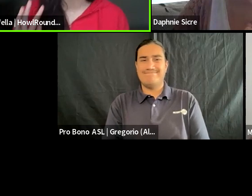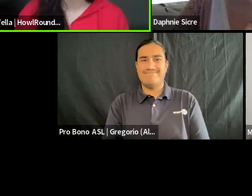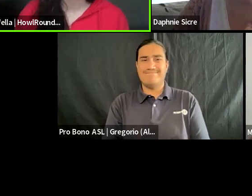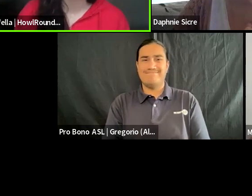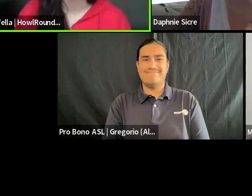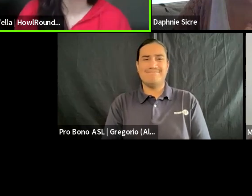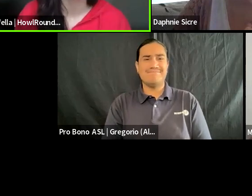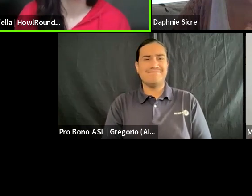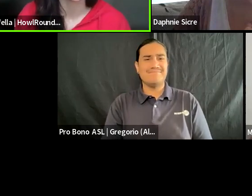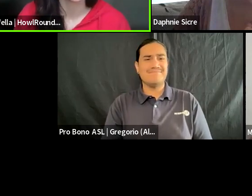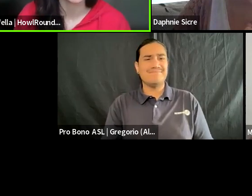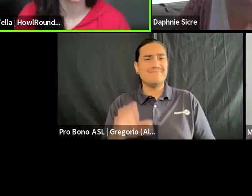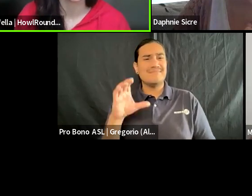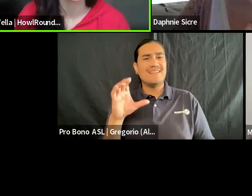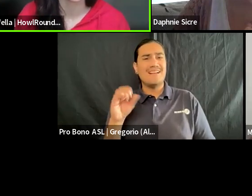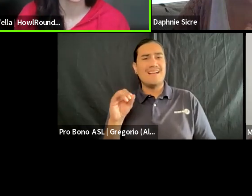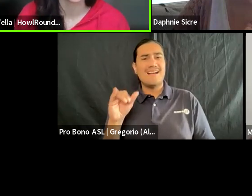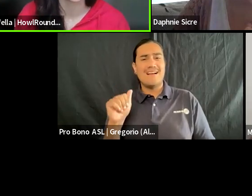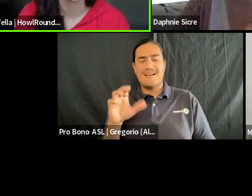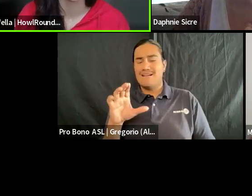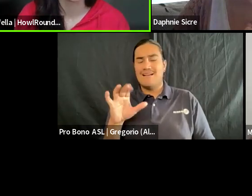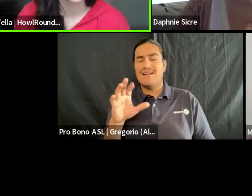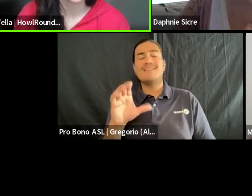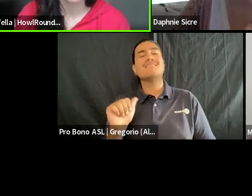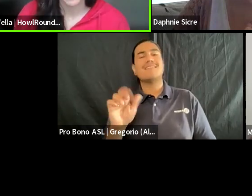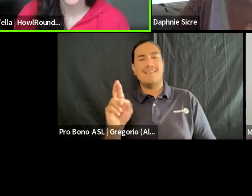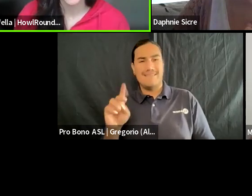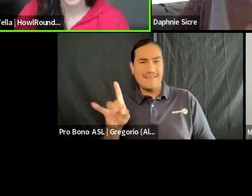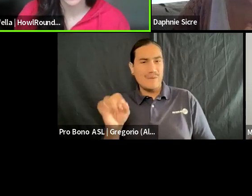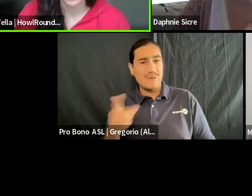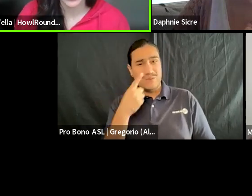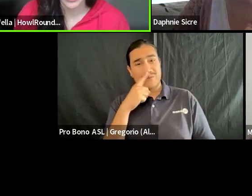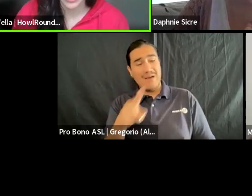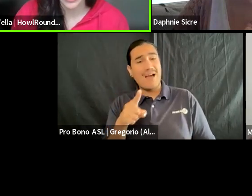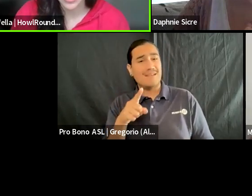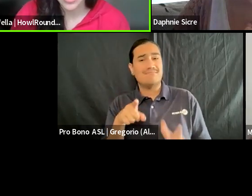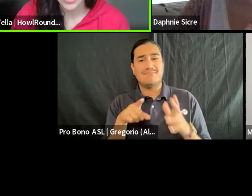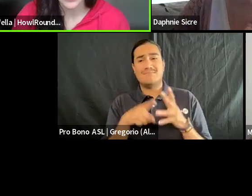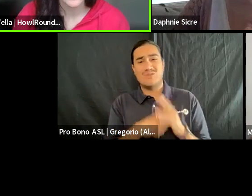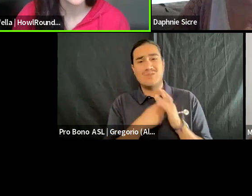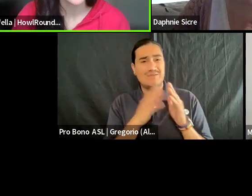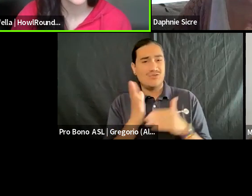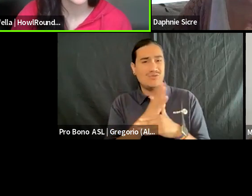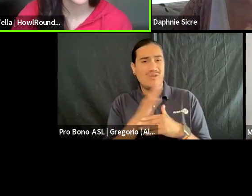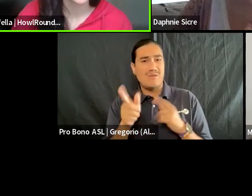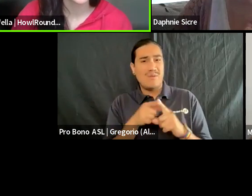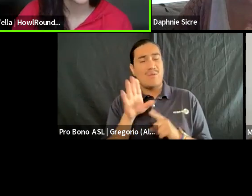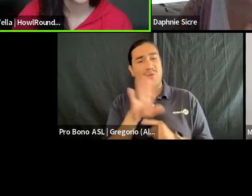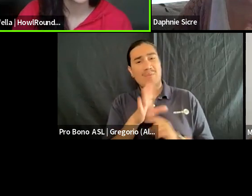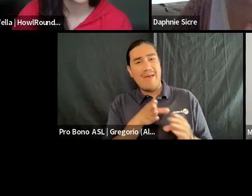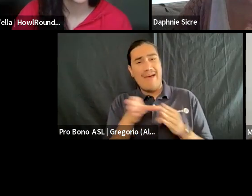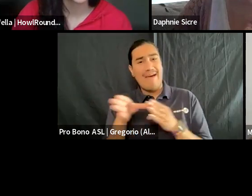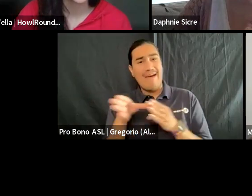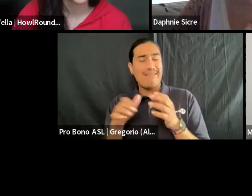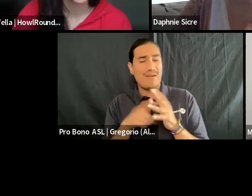Cándido, do you want to start by telling us a little bit about your path to where you are today?